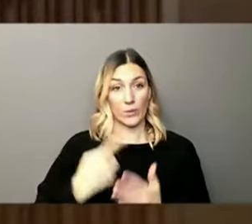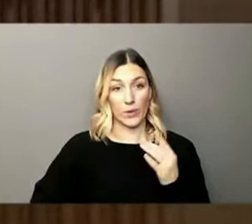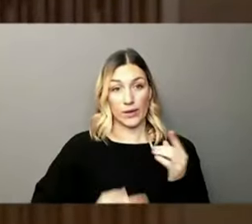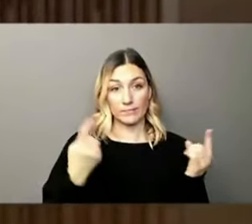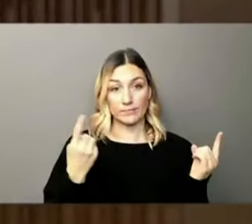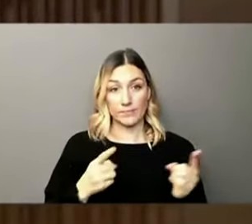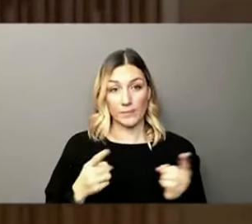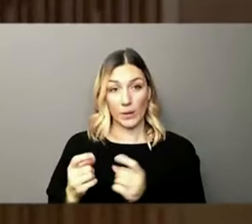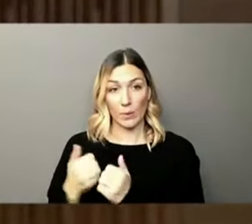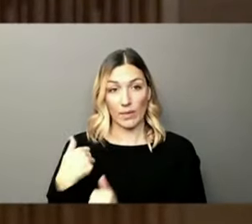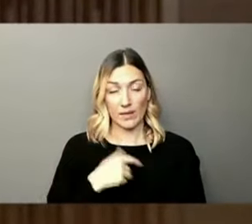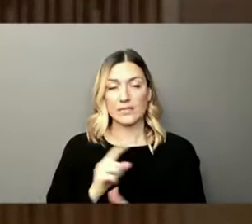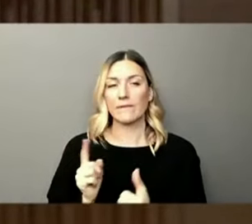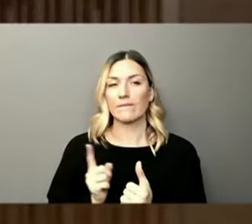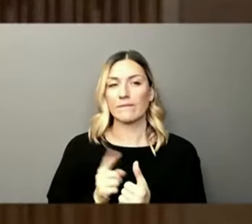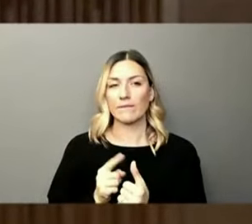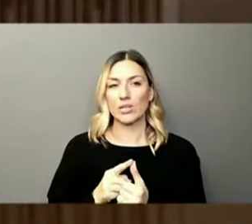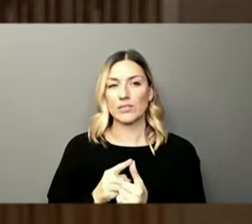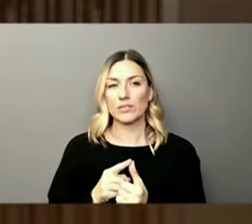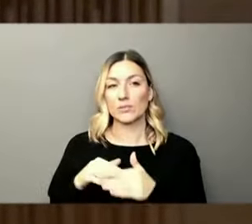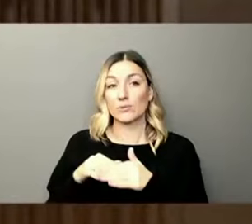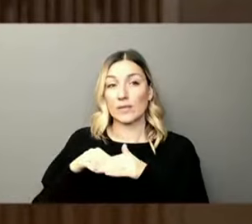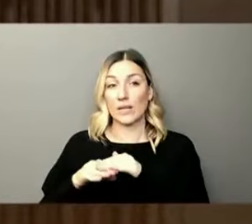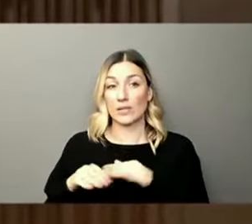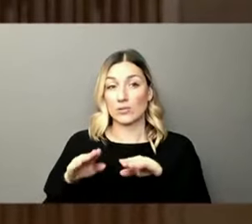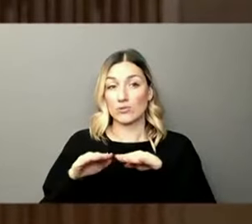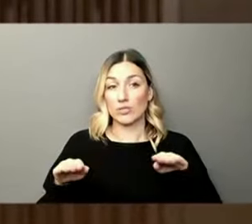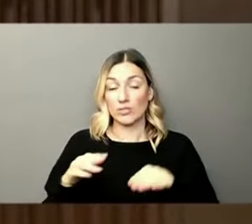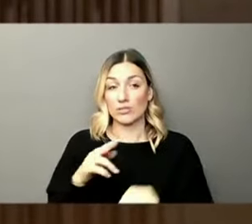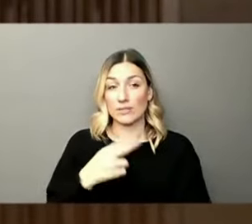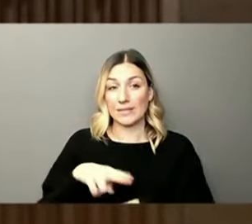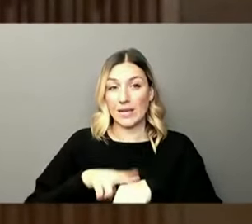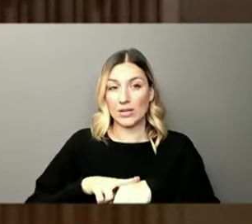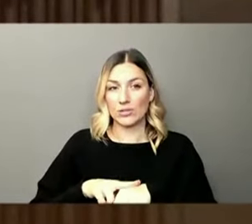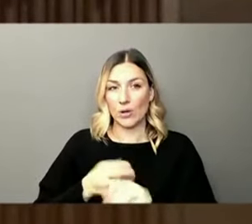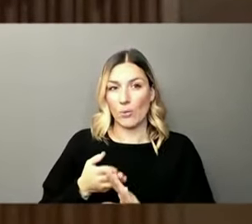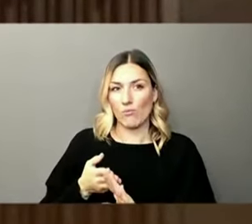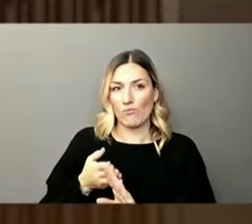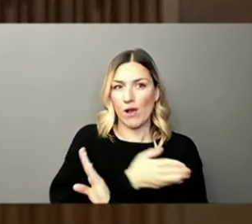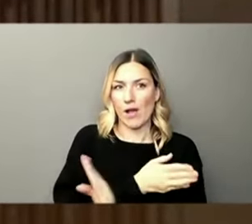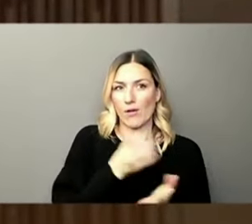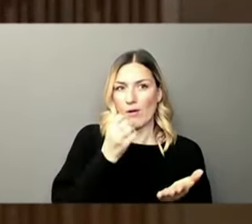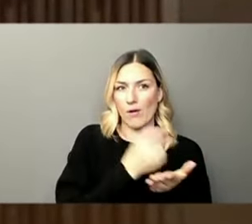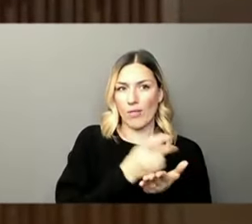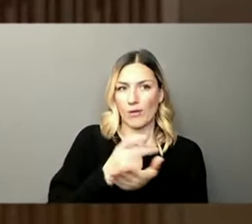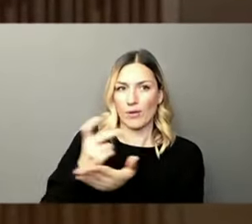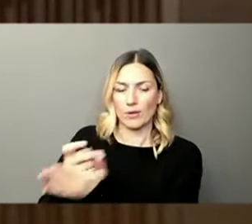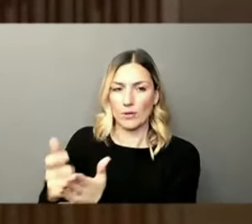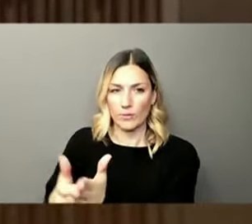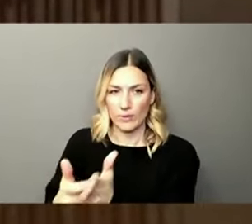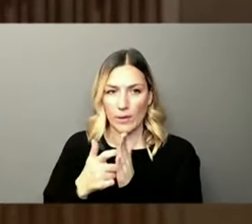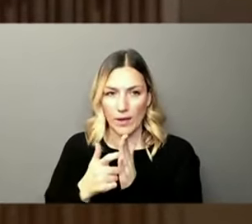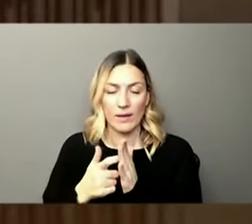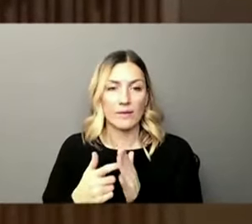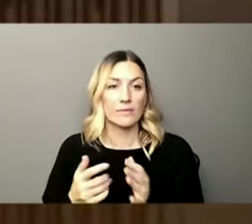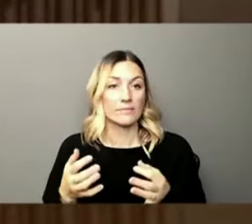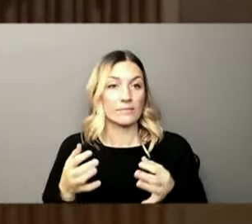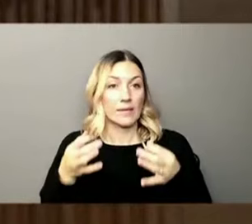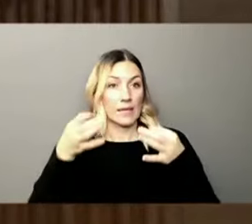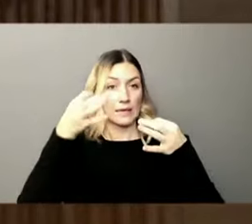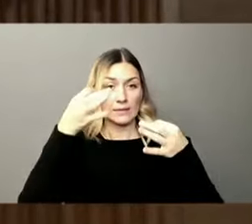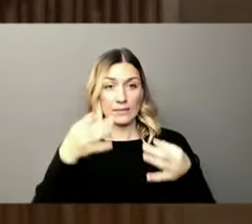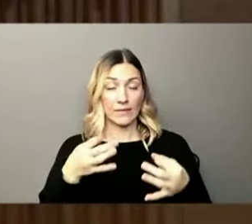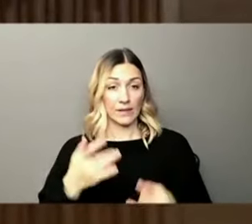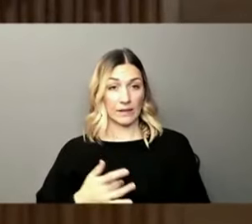was, well, first off, in order to get into Children's National, there was a lot of prior authorizations that needed to happen. I definitely feel for my